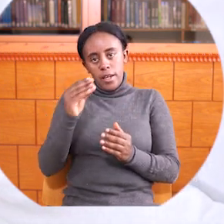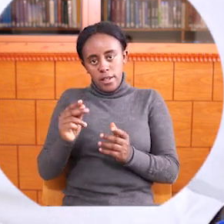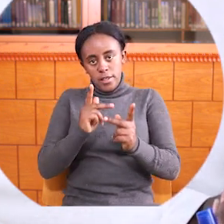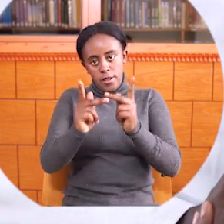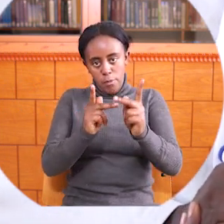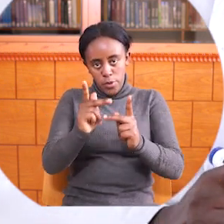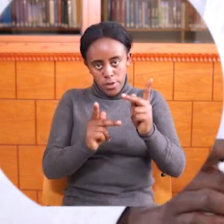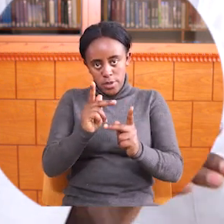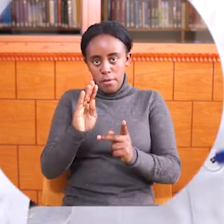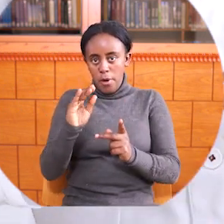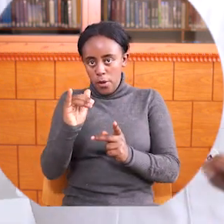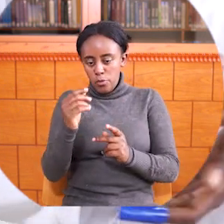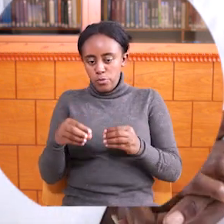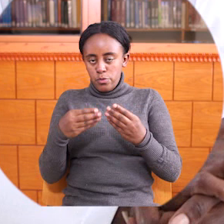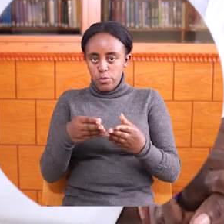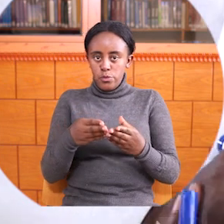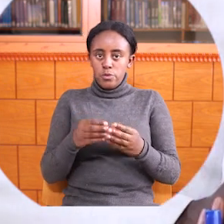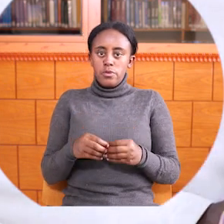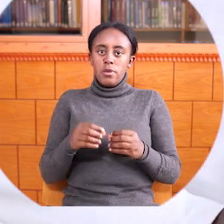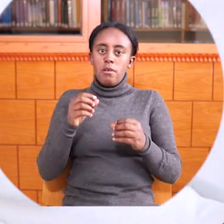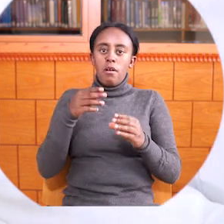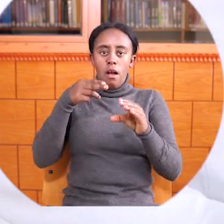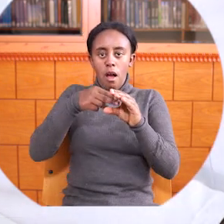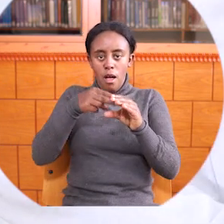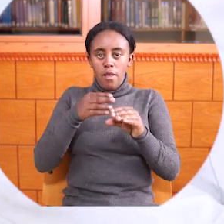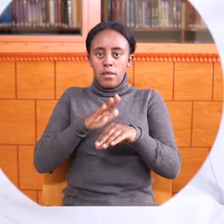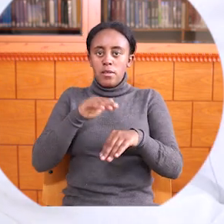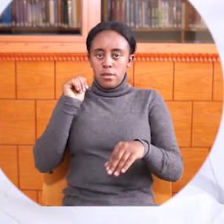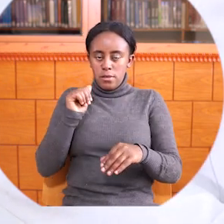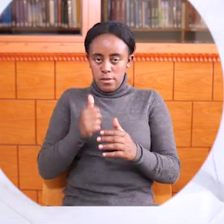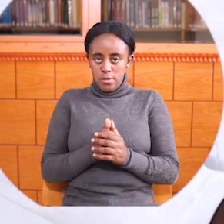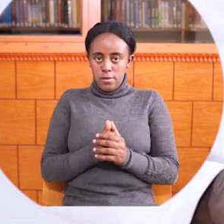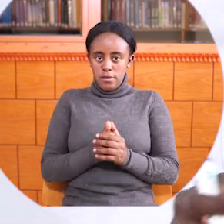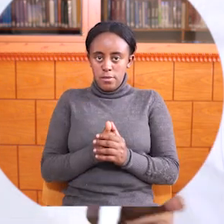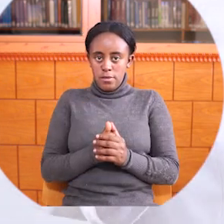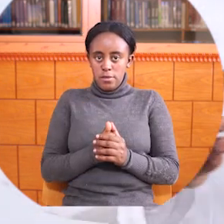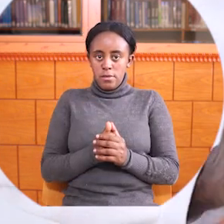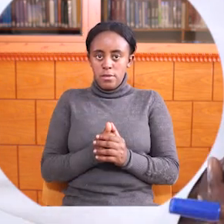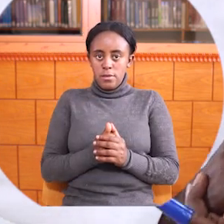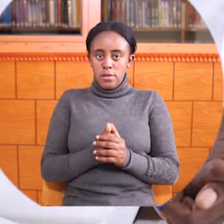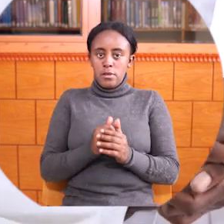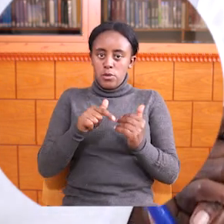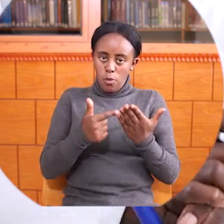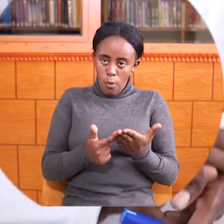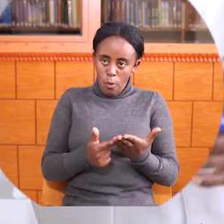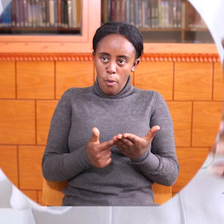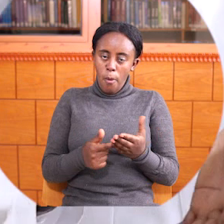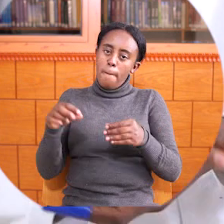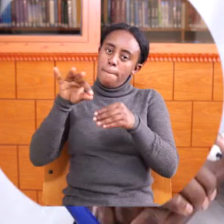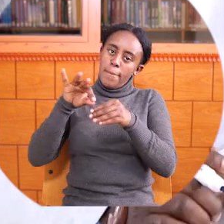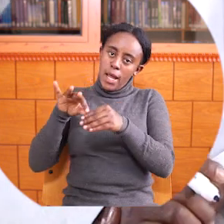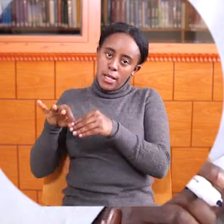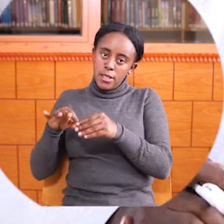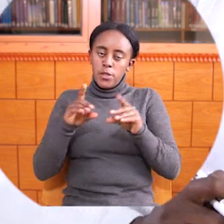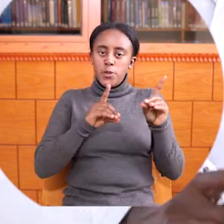process by which they giving out a gas is called exhalation. So plant is doing